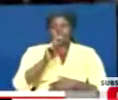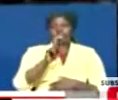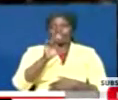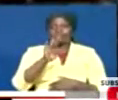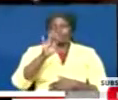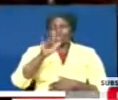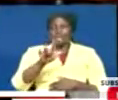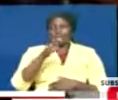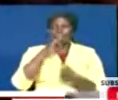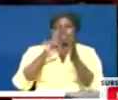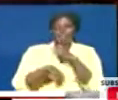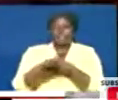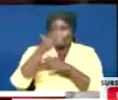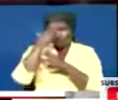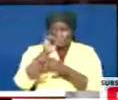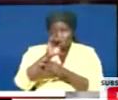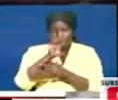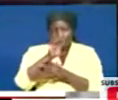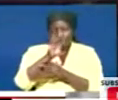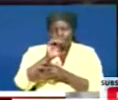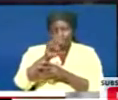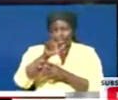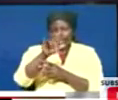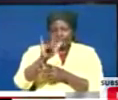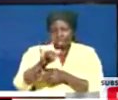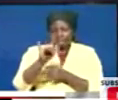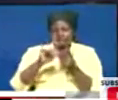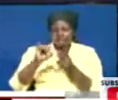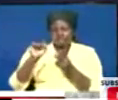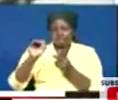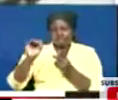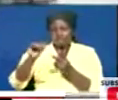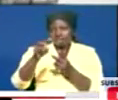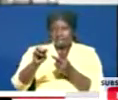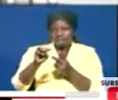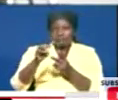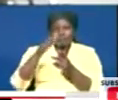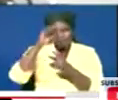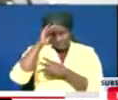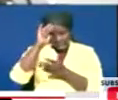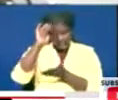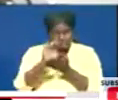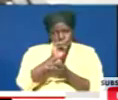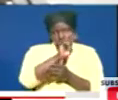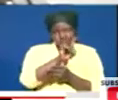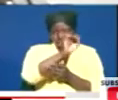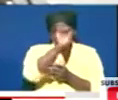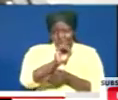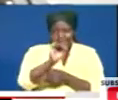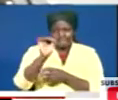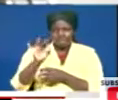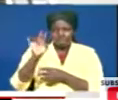as a result, barley and sorghum-based beer sales have declined by 21% and 32%